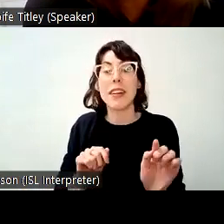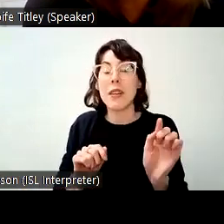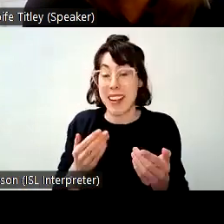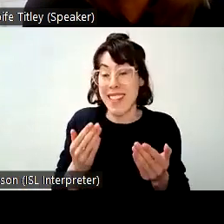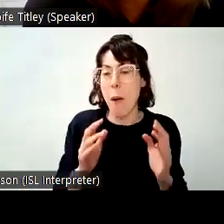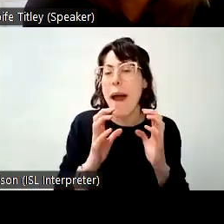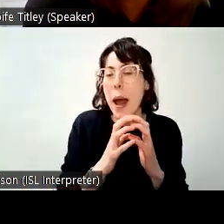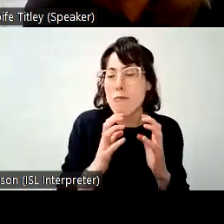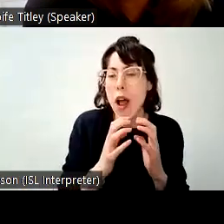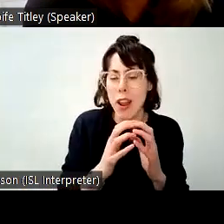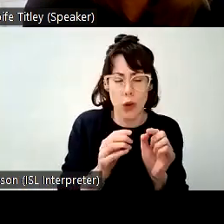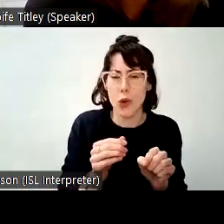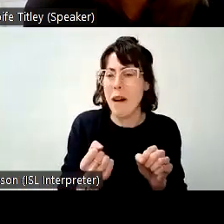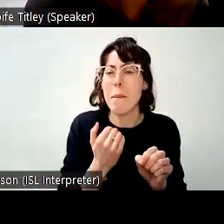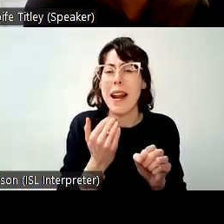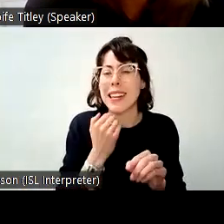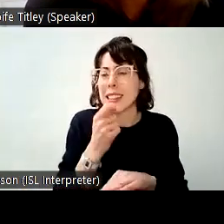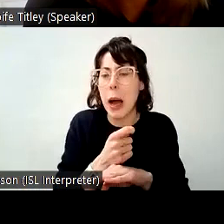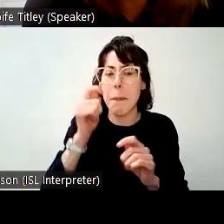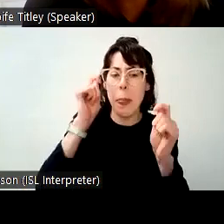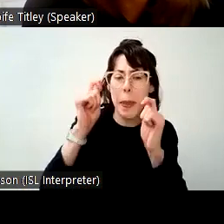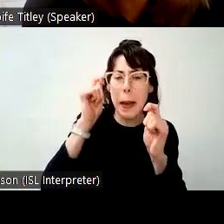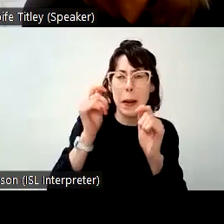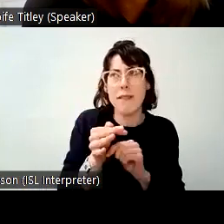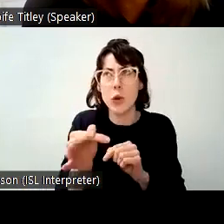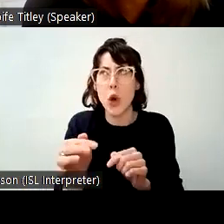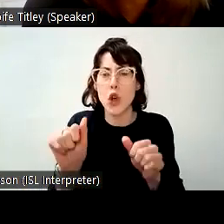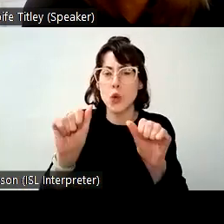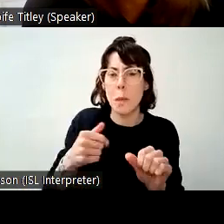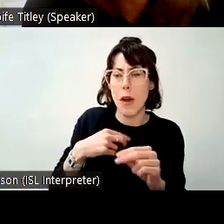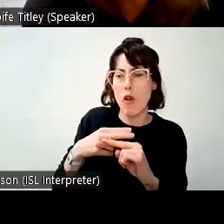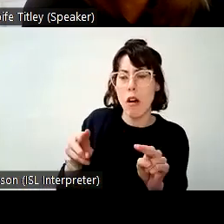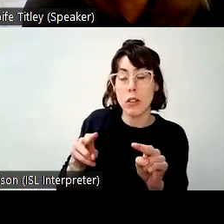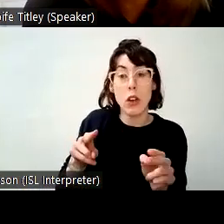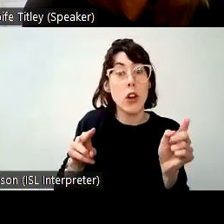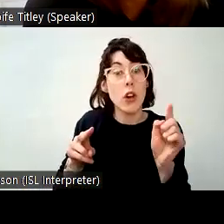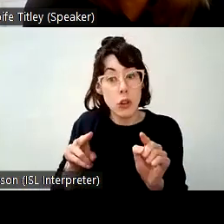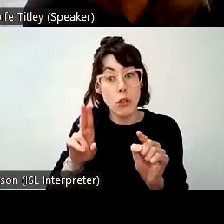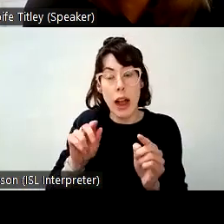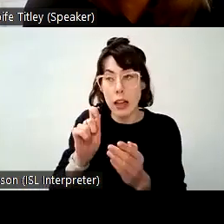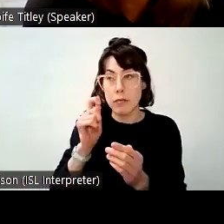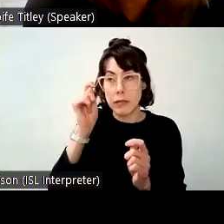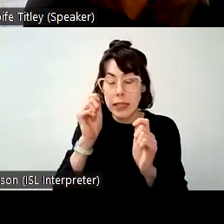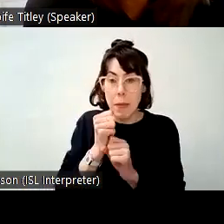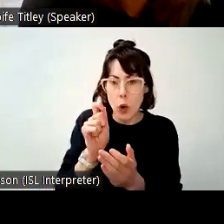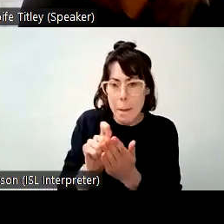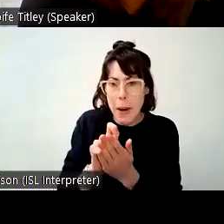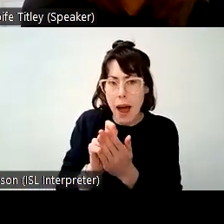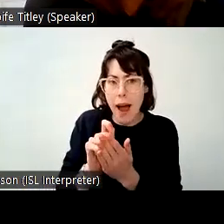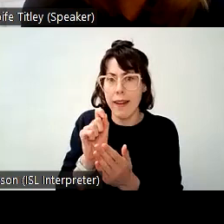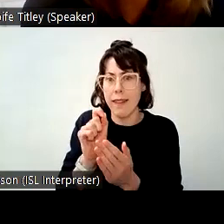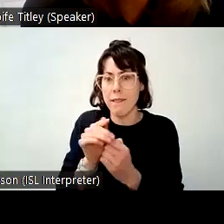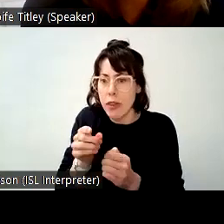plenty of time for people to be thinking ahead as to whether or not it will suit them. Plenty of time for people to be working on the application, thinking about, you know, what type